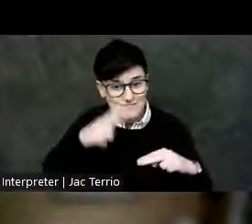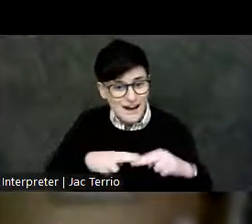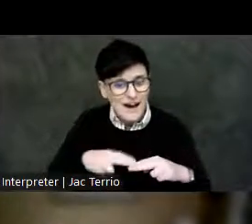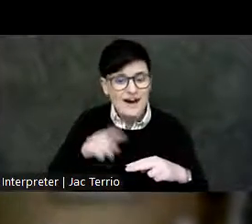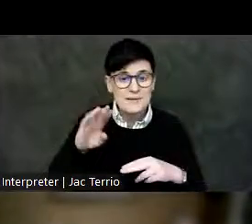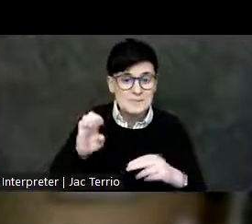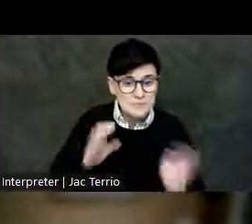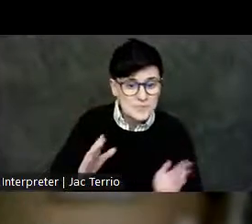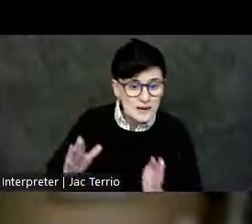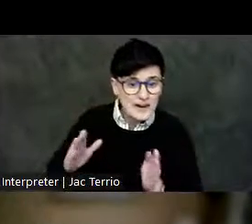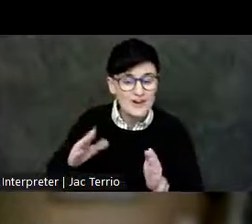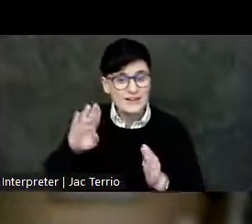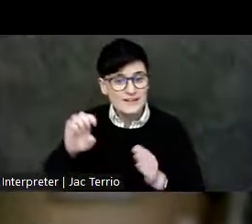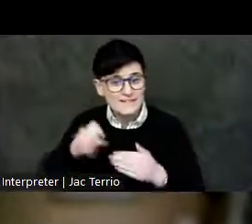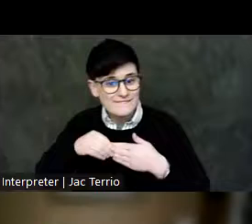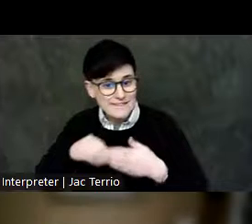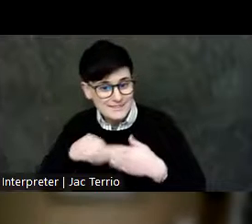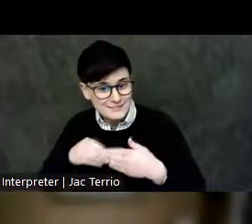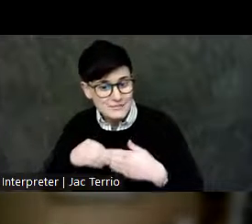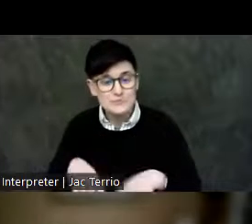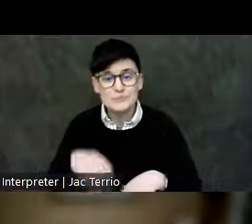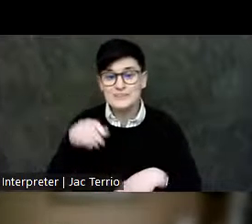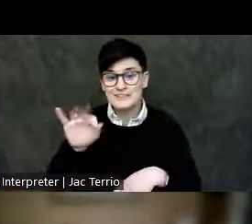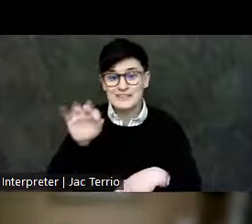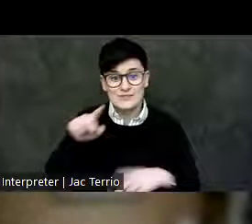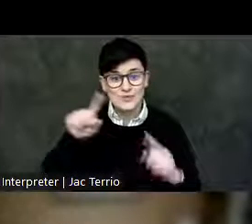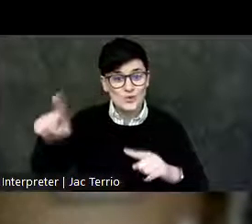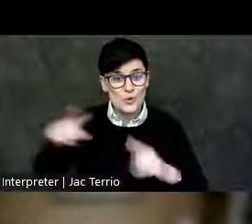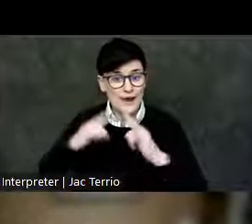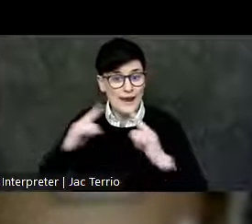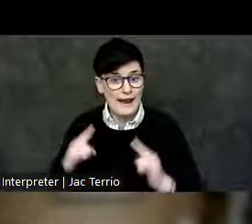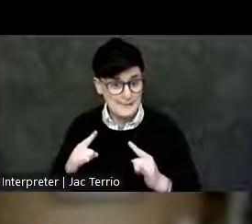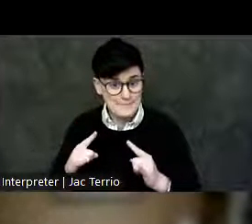So if you're going camping,